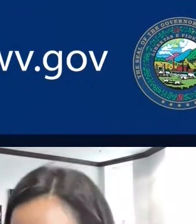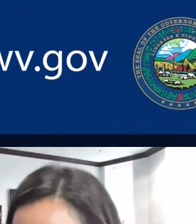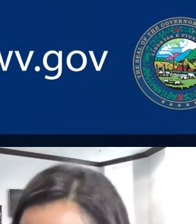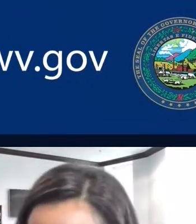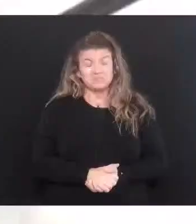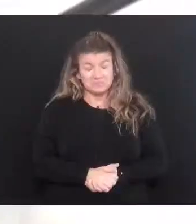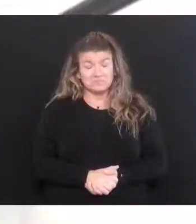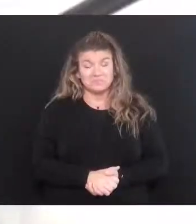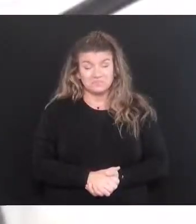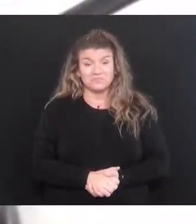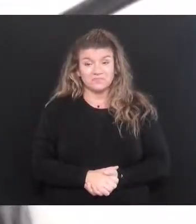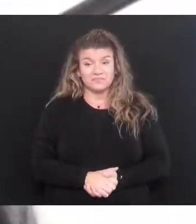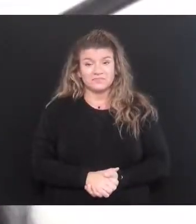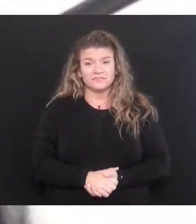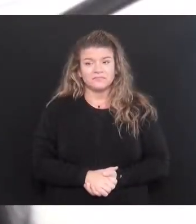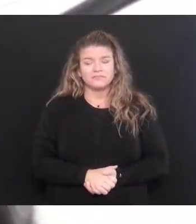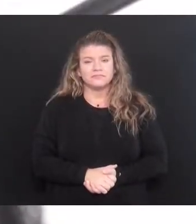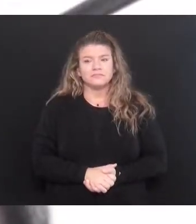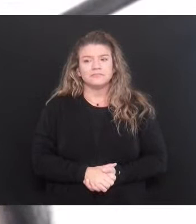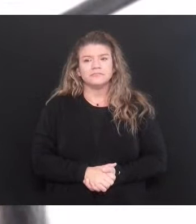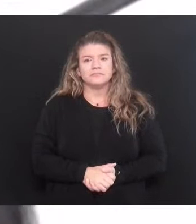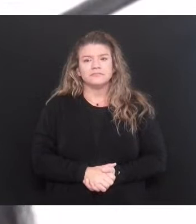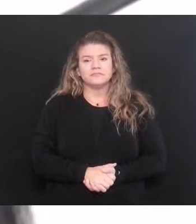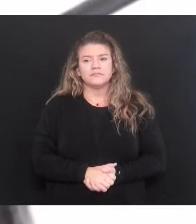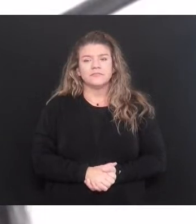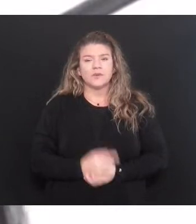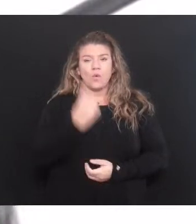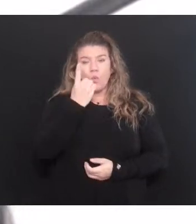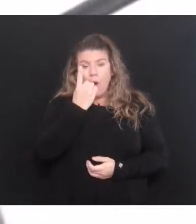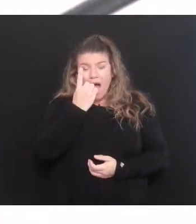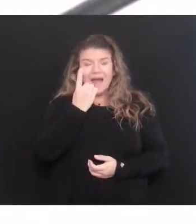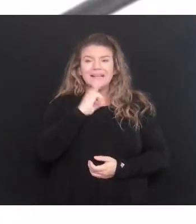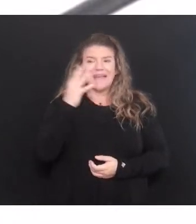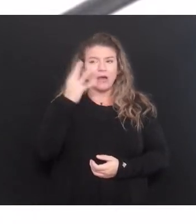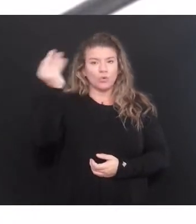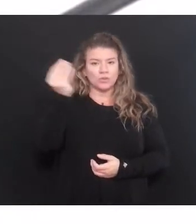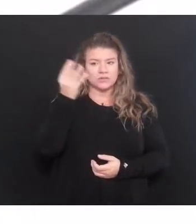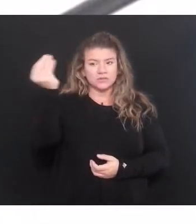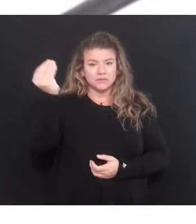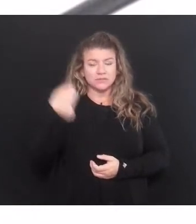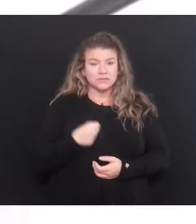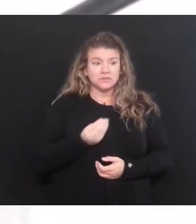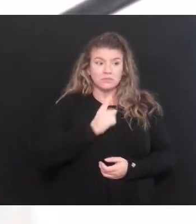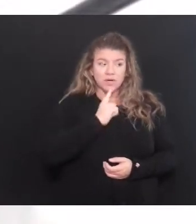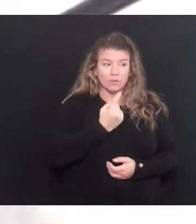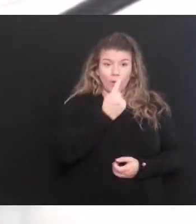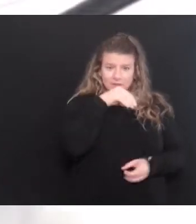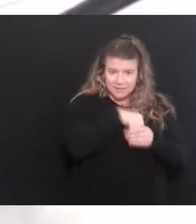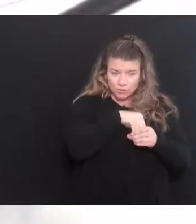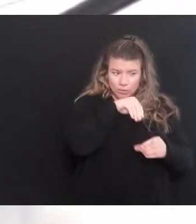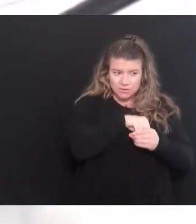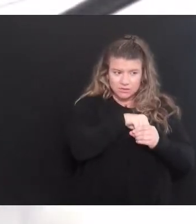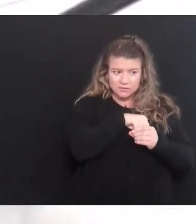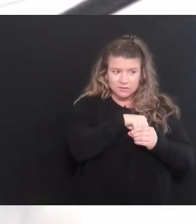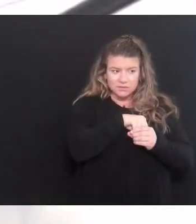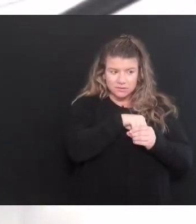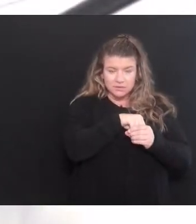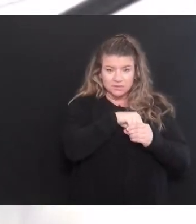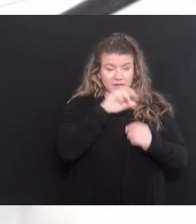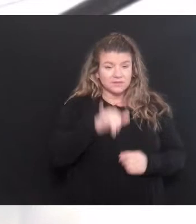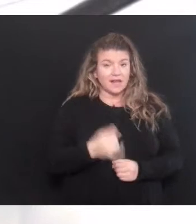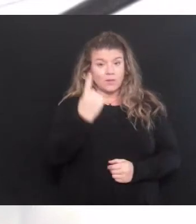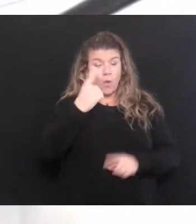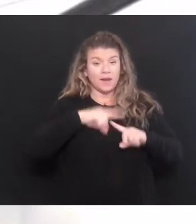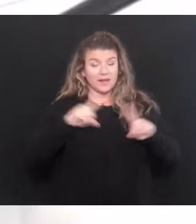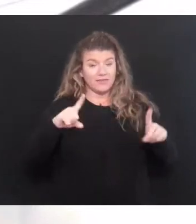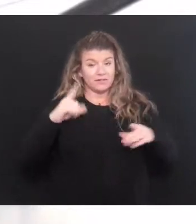Sure, Governor. David, well, one is outdoors and then one is indoor. So that's one thing I would give the difference